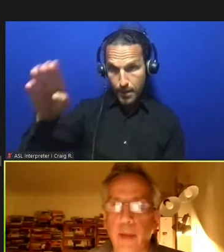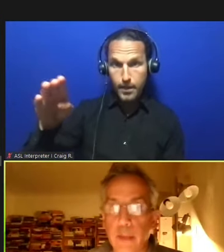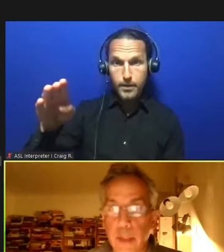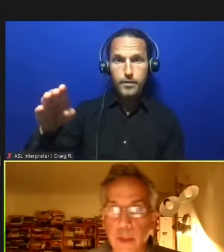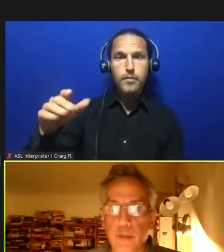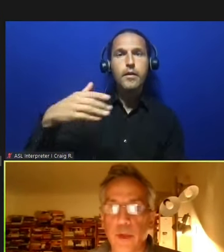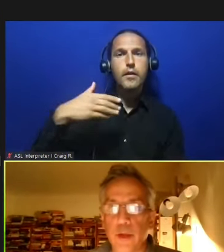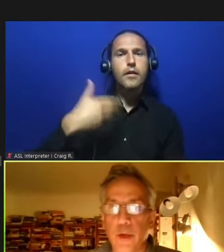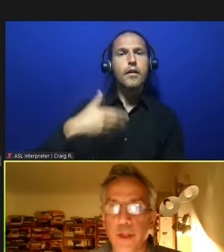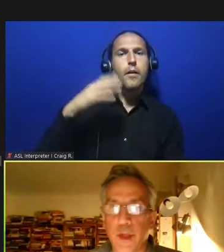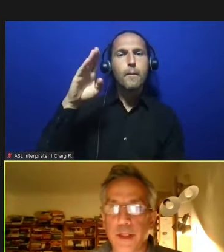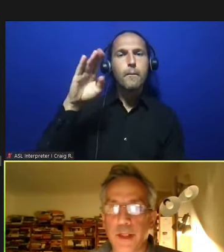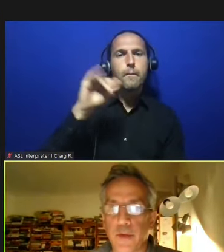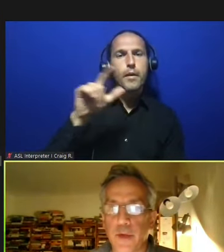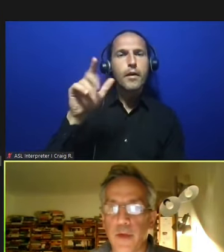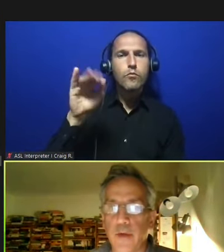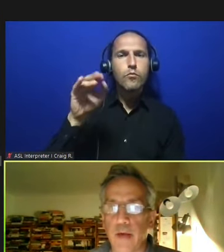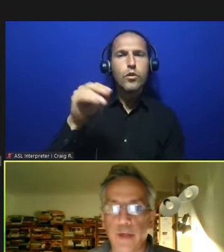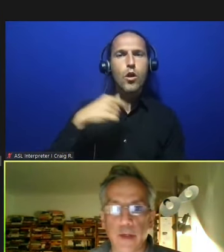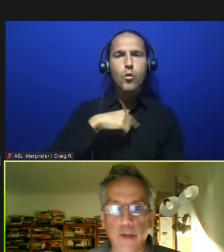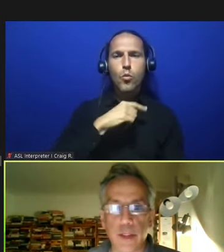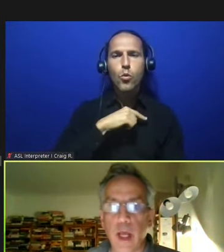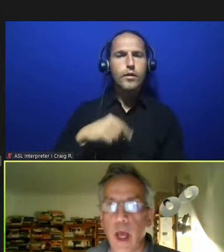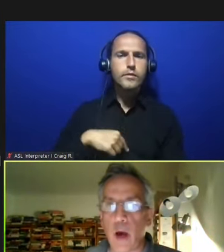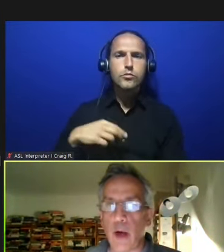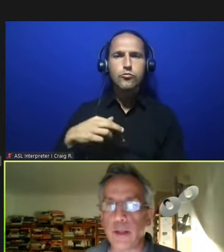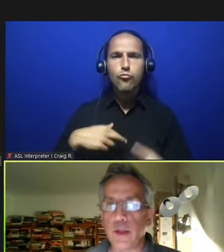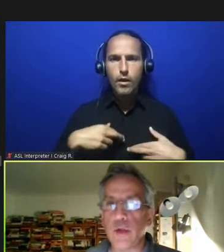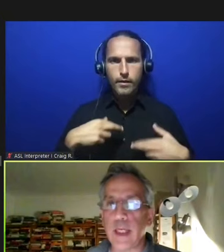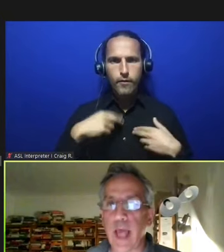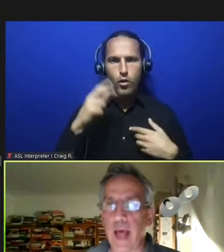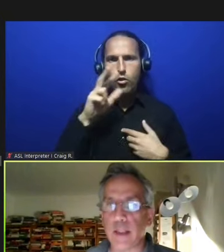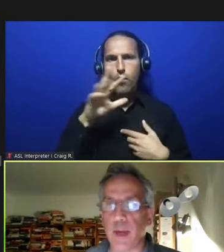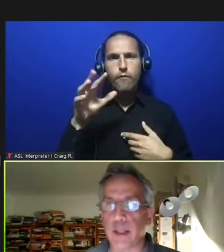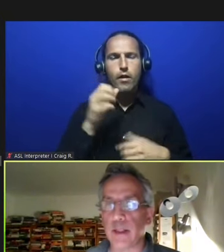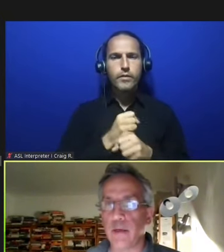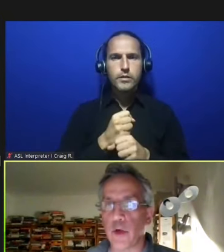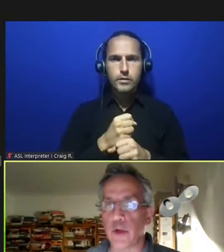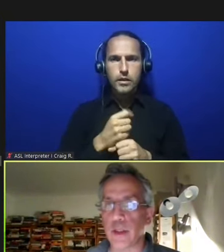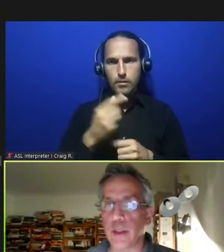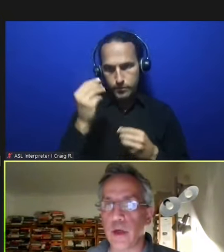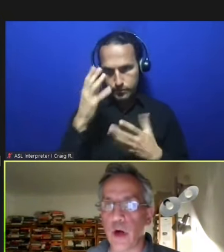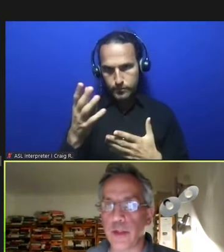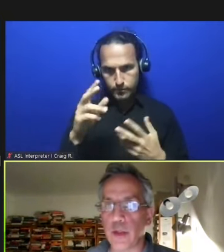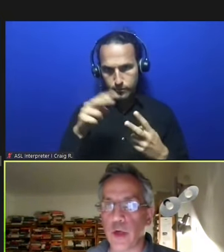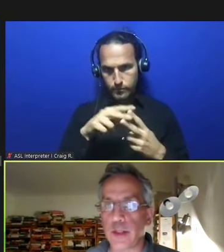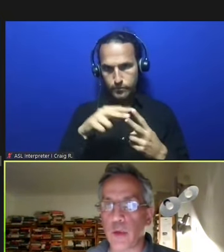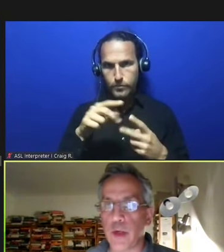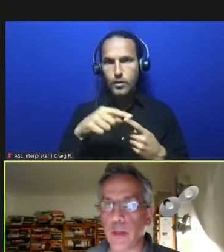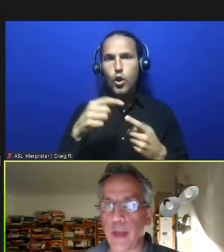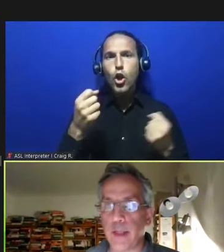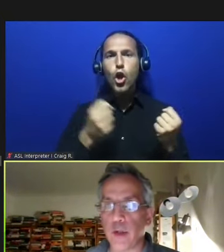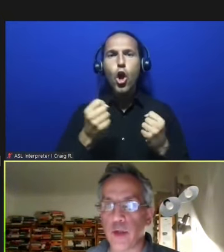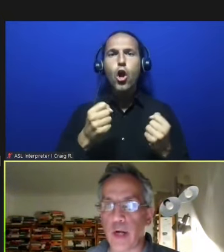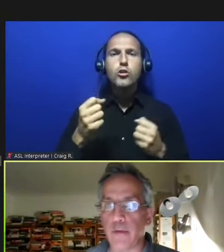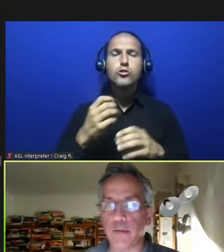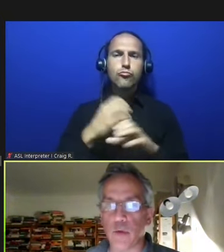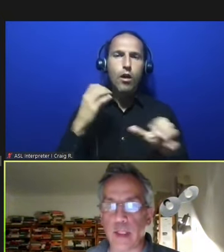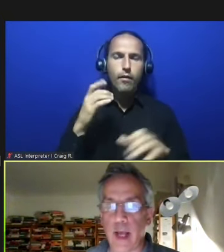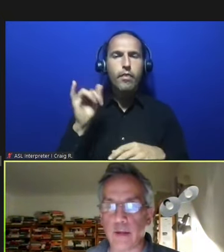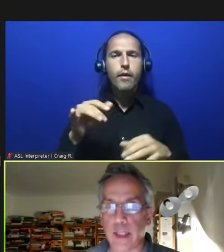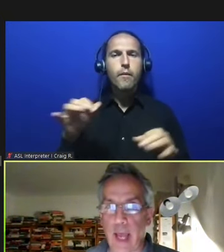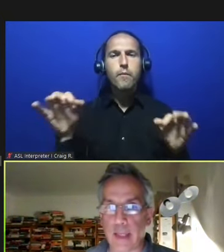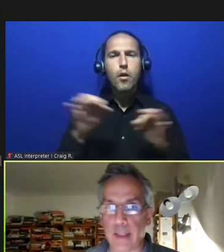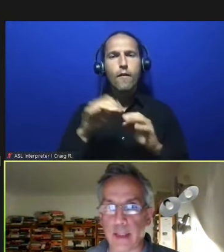Hi, my name is Bill Bruno, Queens resident for 35 years. Two key aspects. First, cars and trucks are one of the major drivers